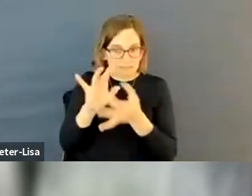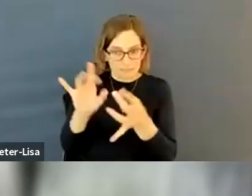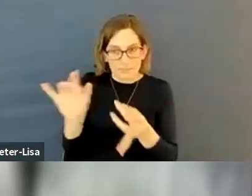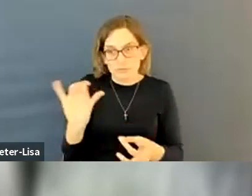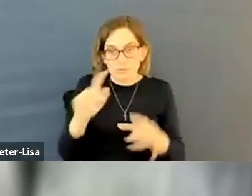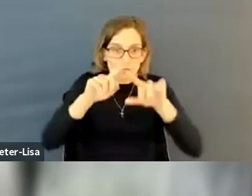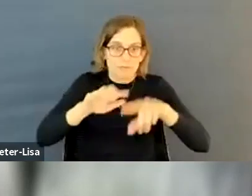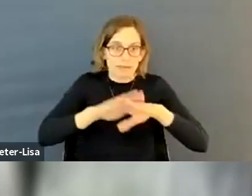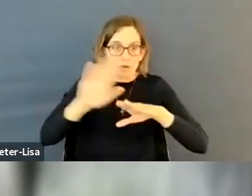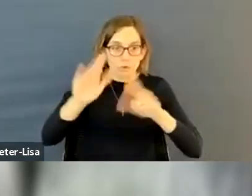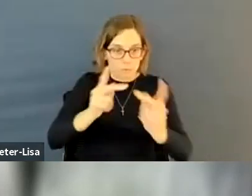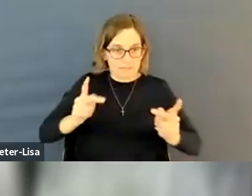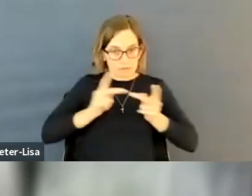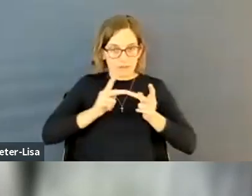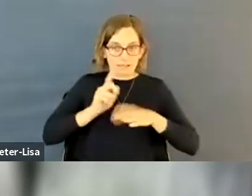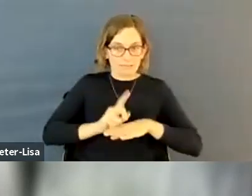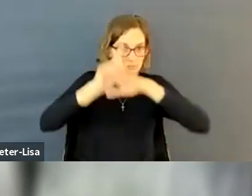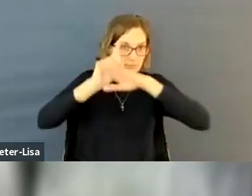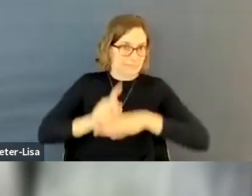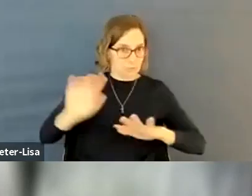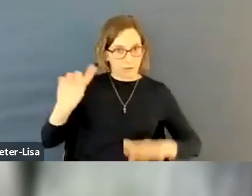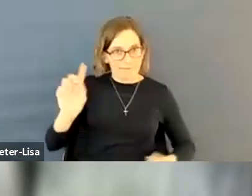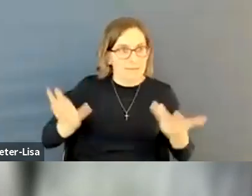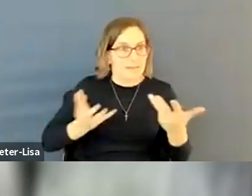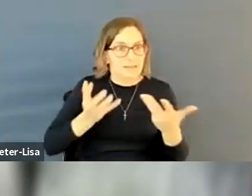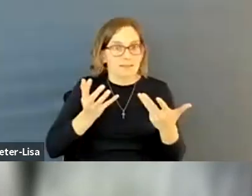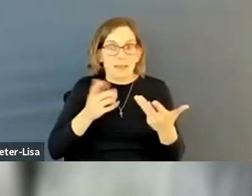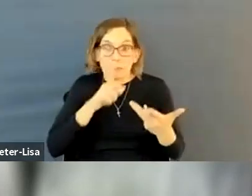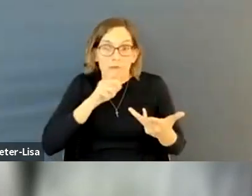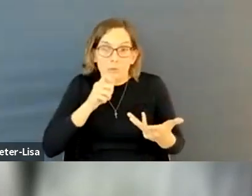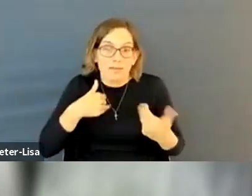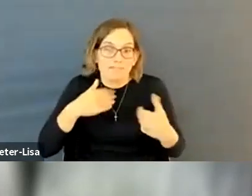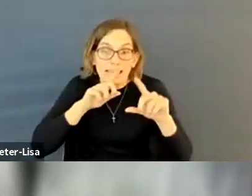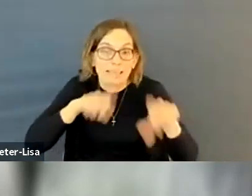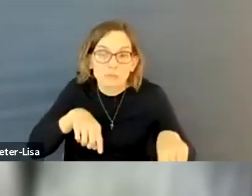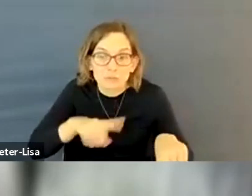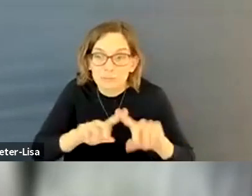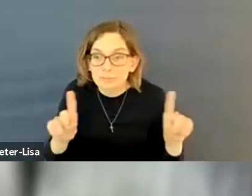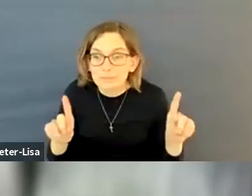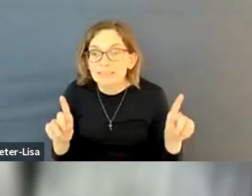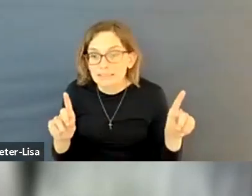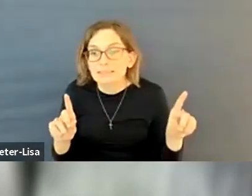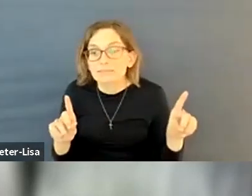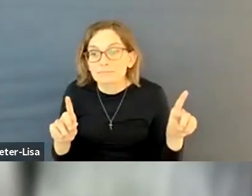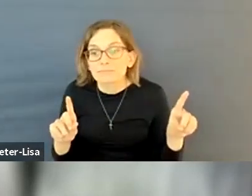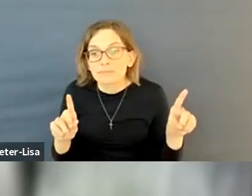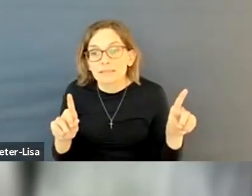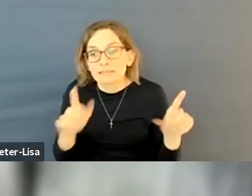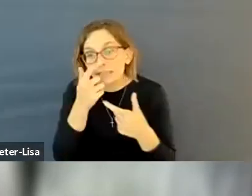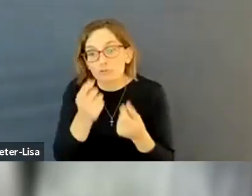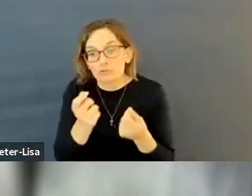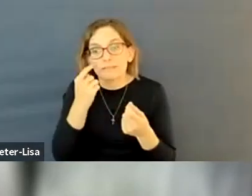your positionality and where that is, and I don't really have an answer, but it was just interesting for